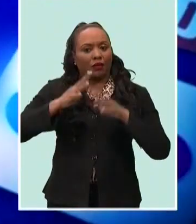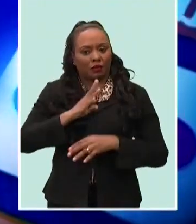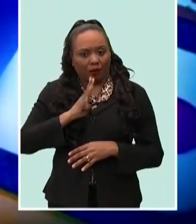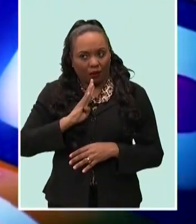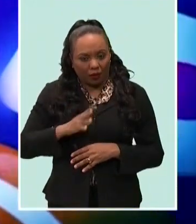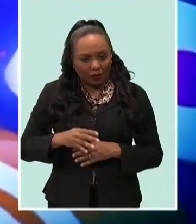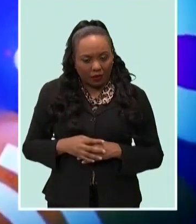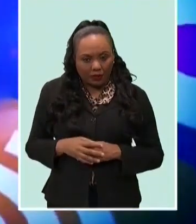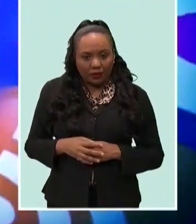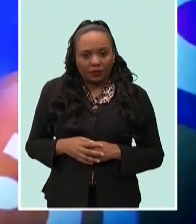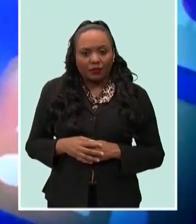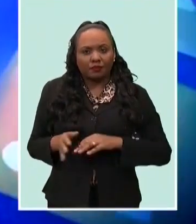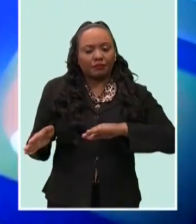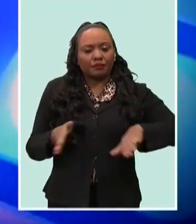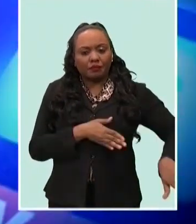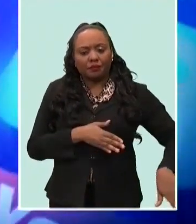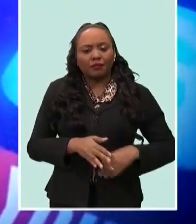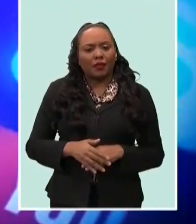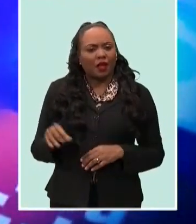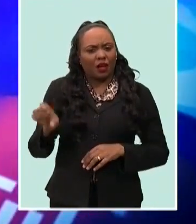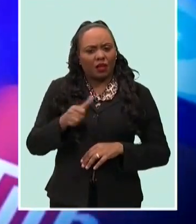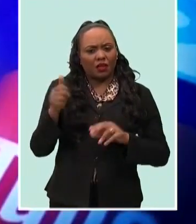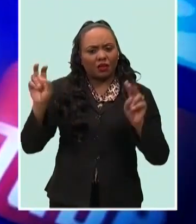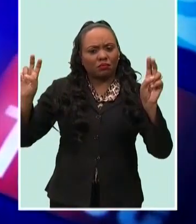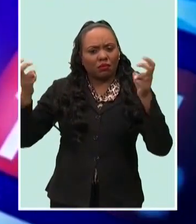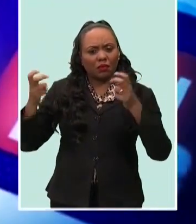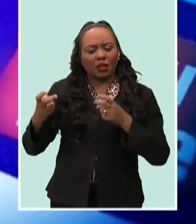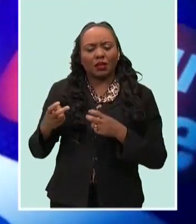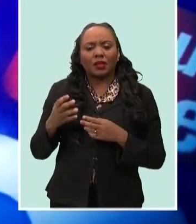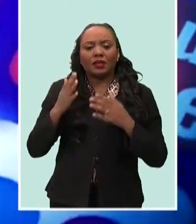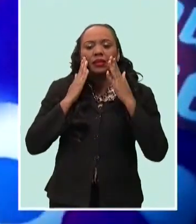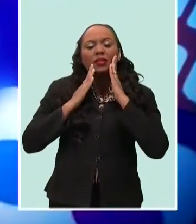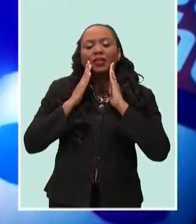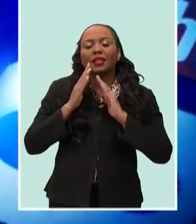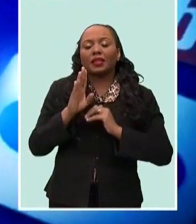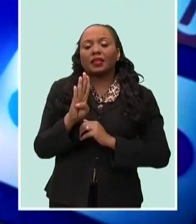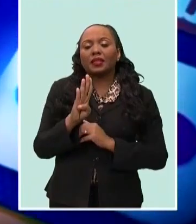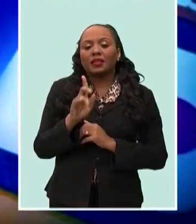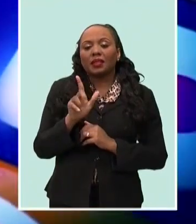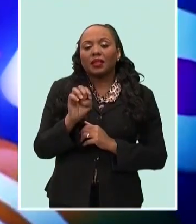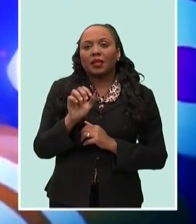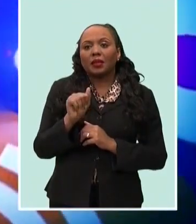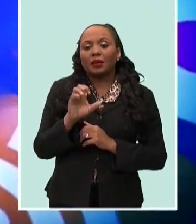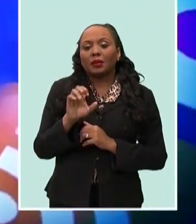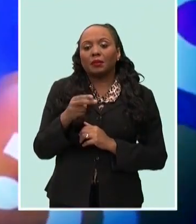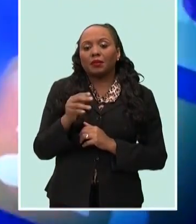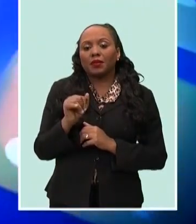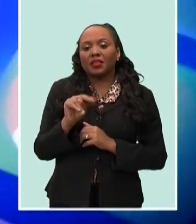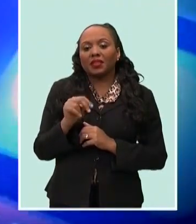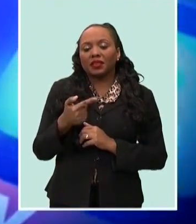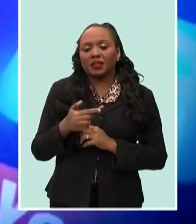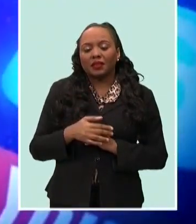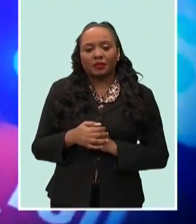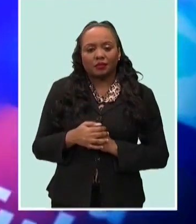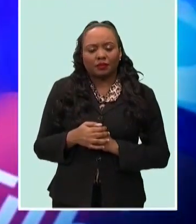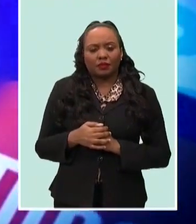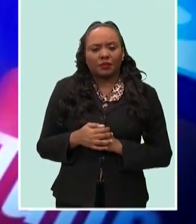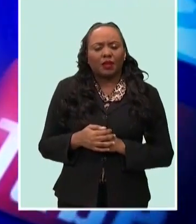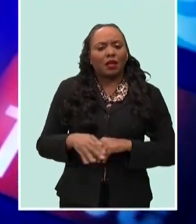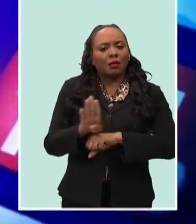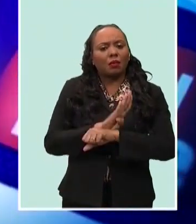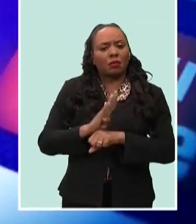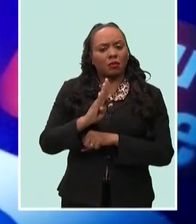Now, another topic that has been generating buzz recently is skin bleaching. In fact, the Barbados Drug Service recently held a